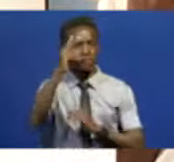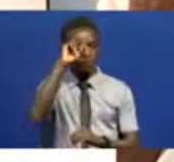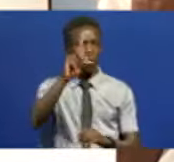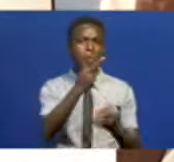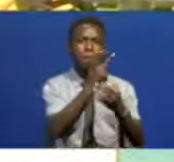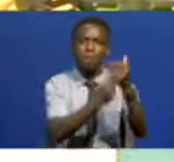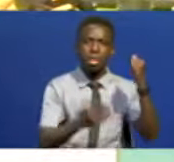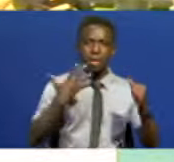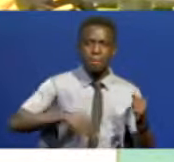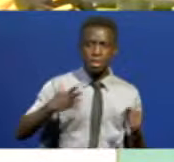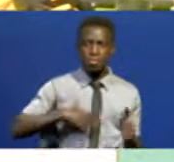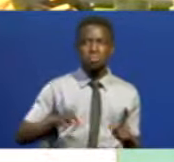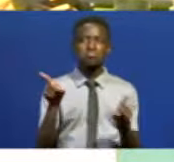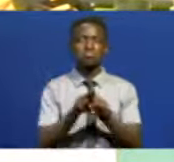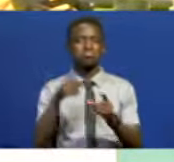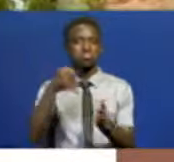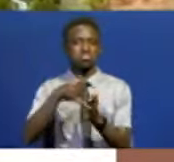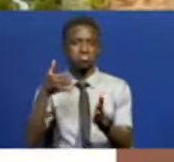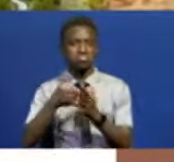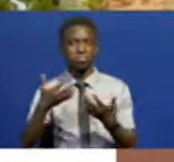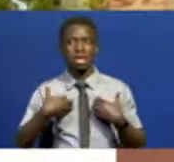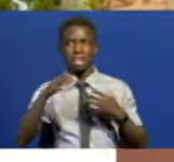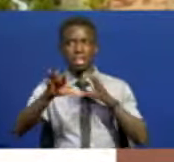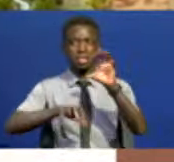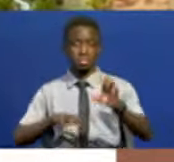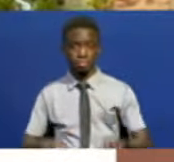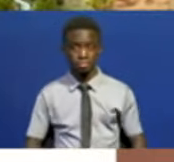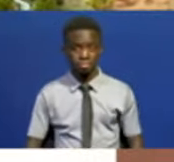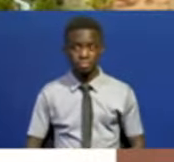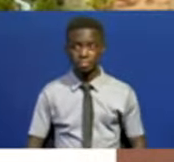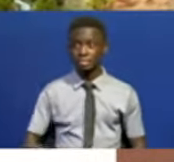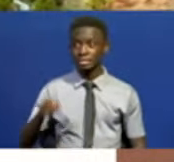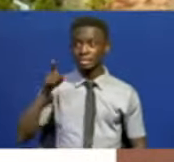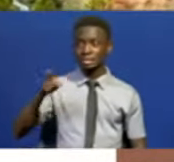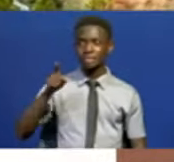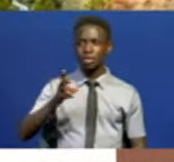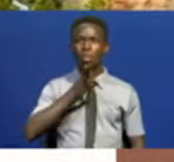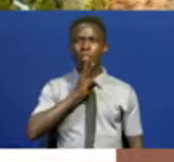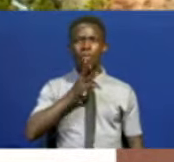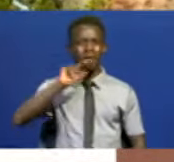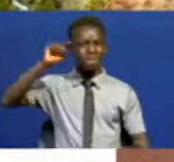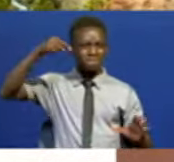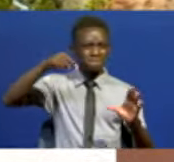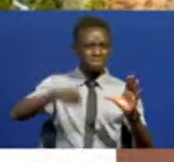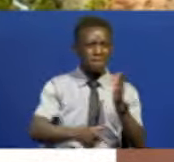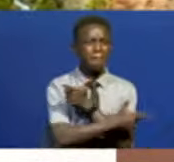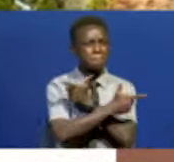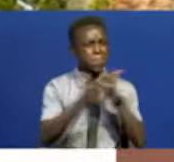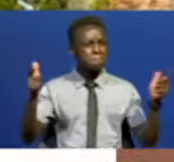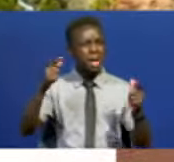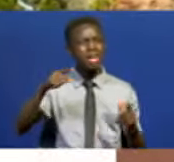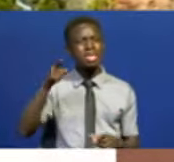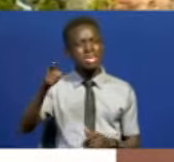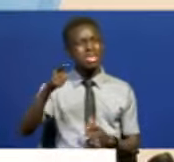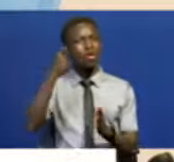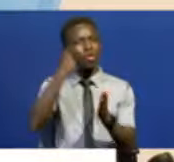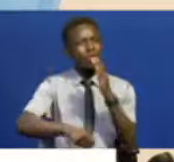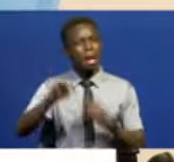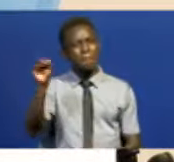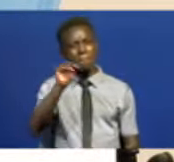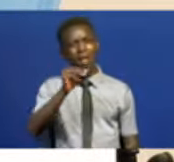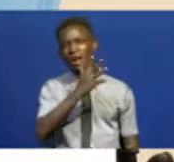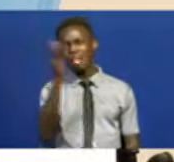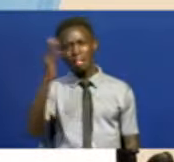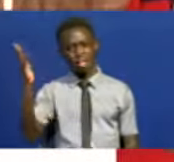livestock in this county. The multi-billion dam is expected to improve water supply to at least 200,000 people